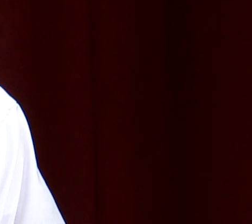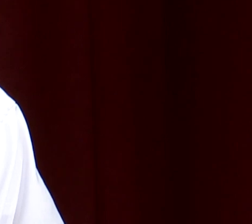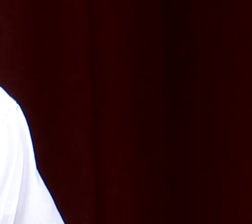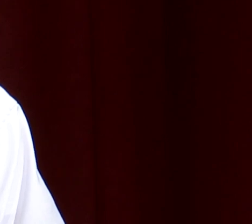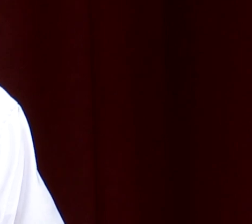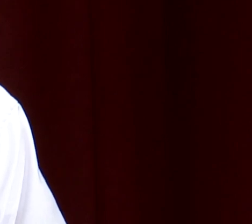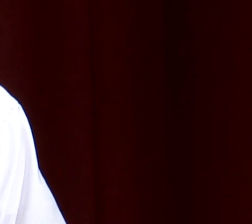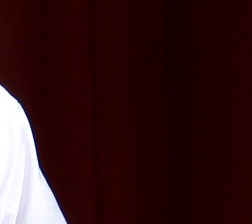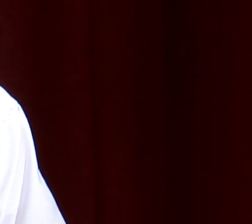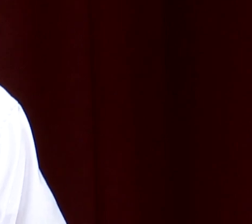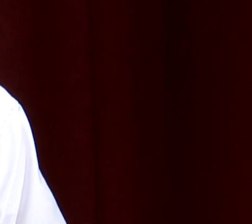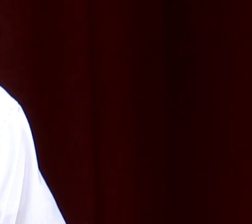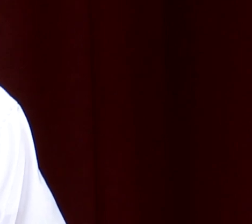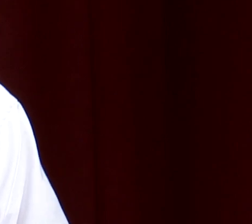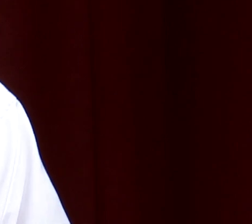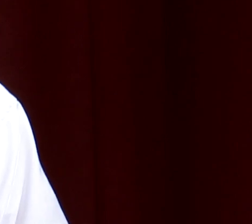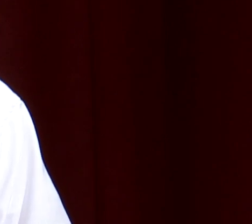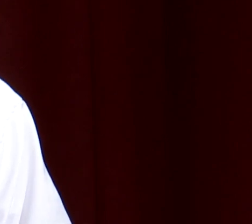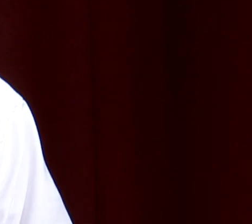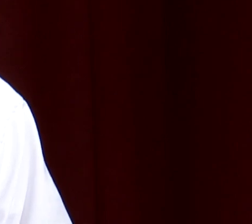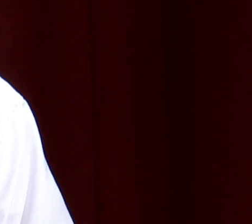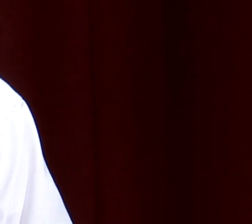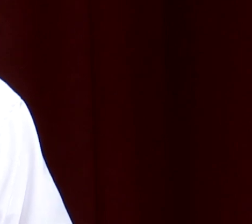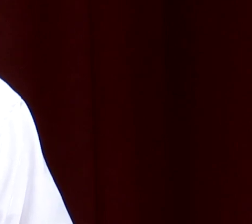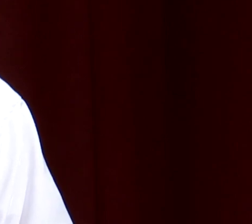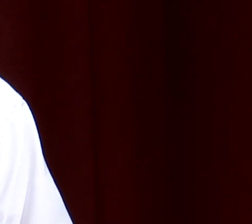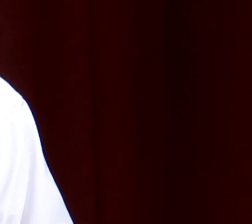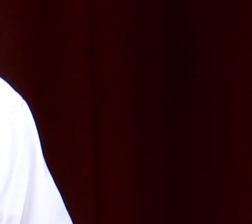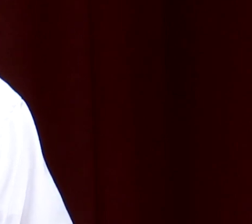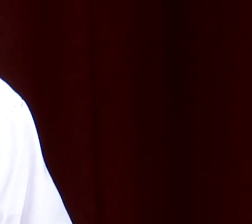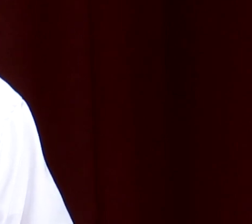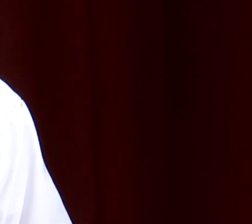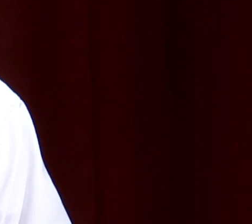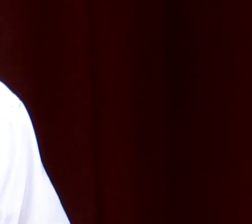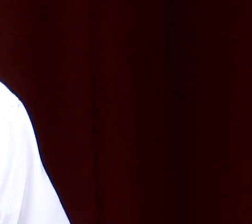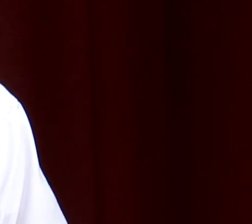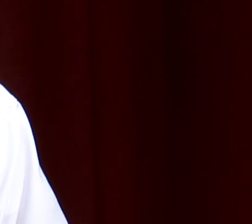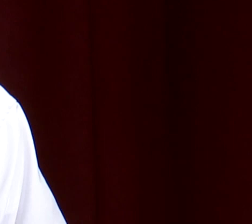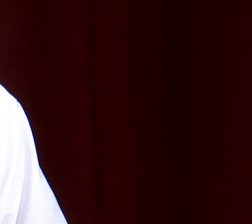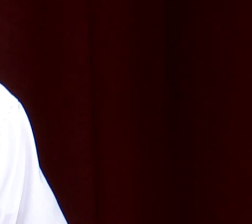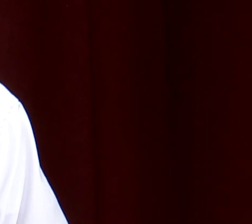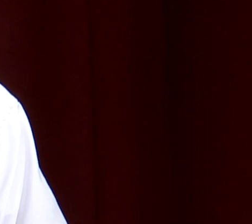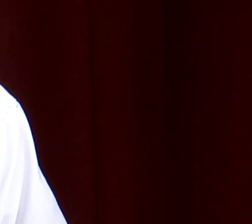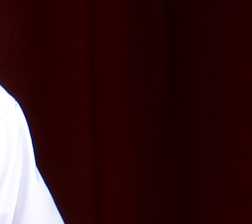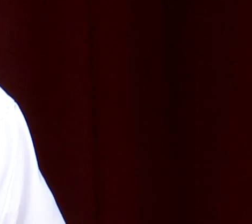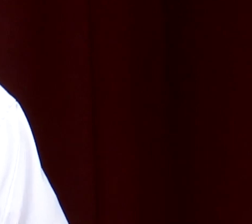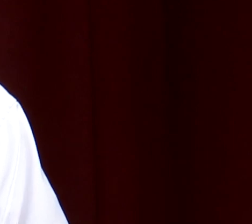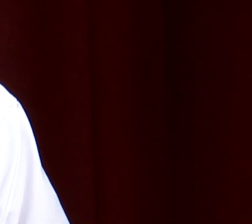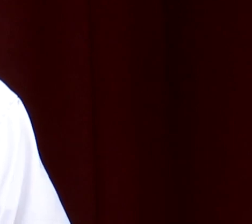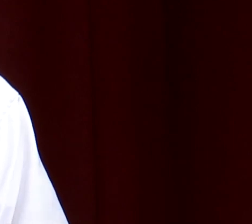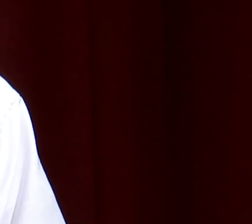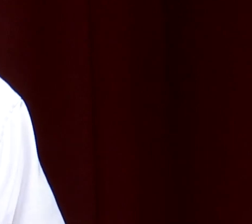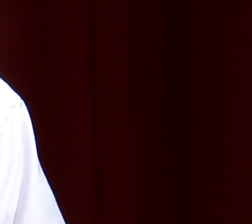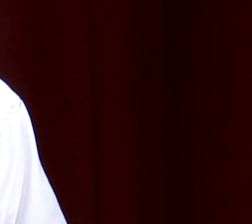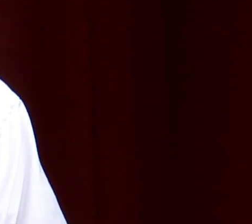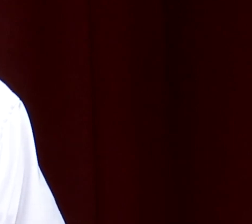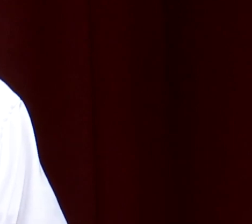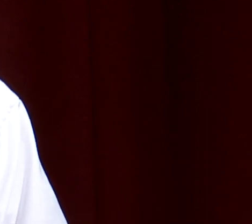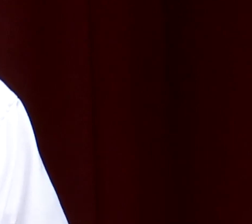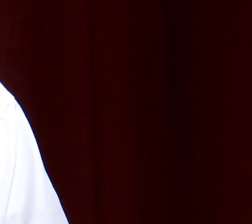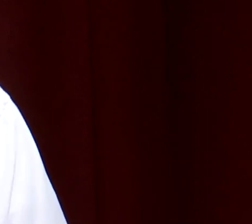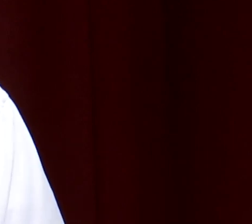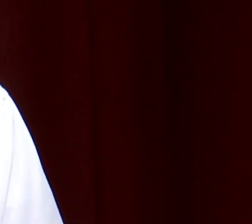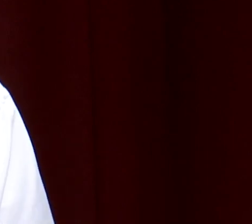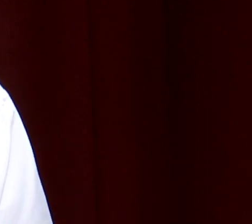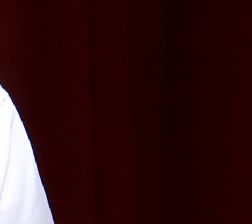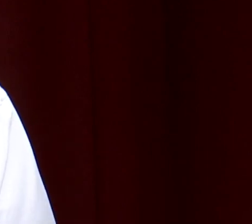with Dayton Access Television to provide unbiased, nonpartisan information on issues that are relevant to our friends and neighbors throughout the greater Dayton